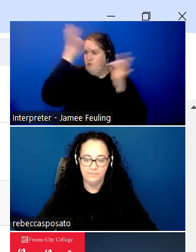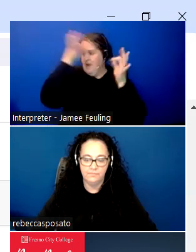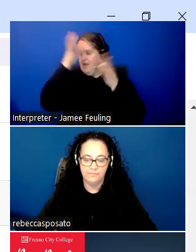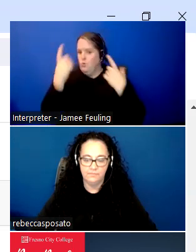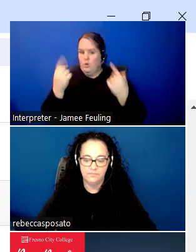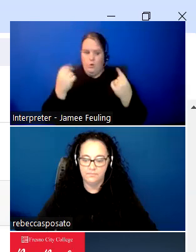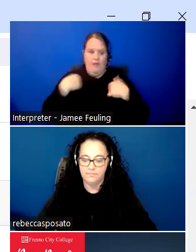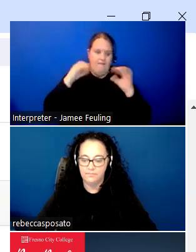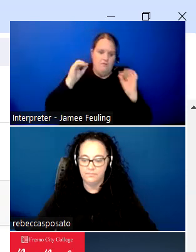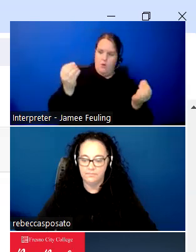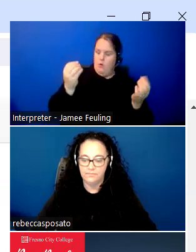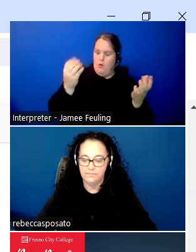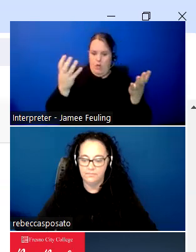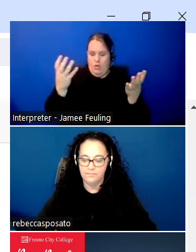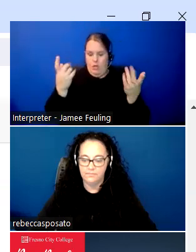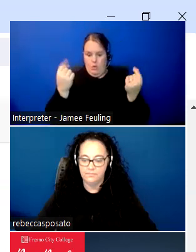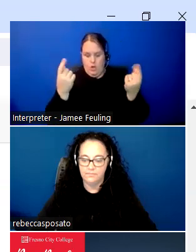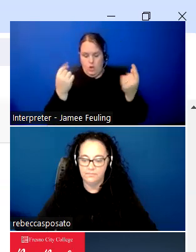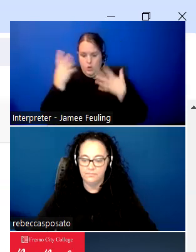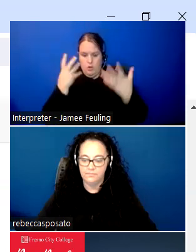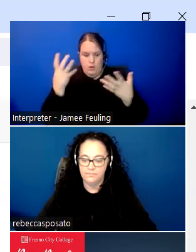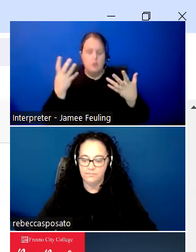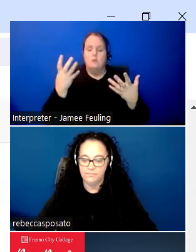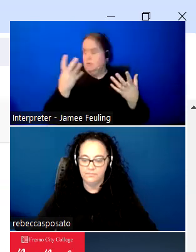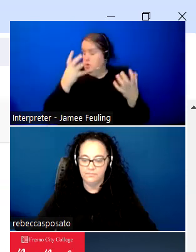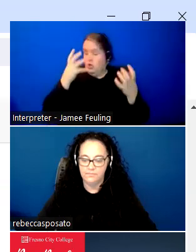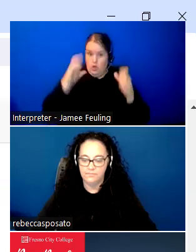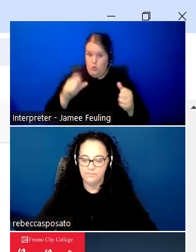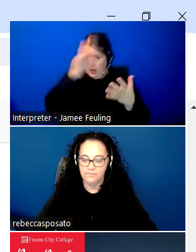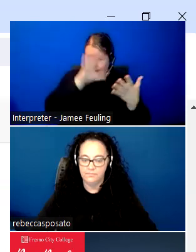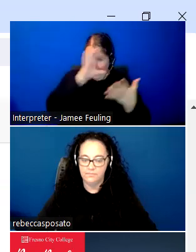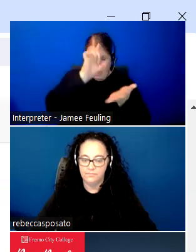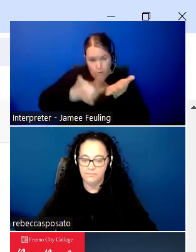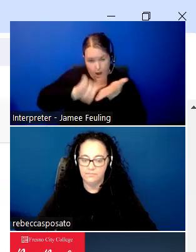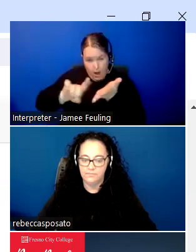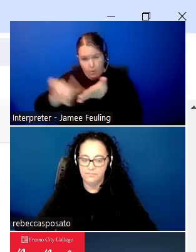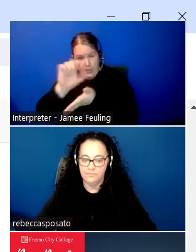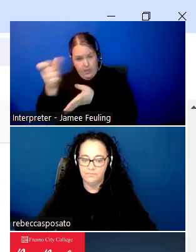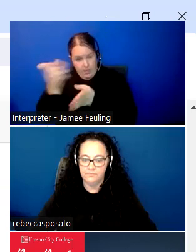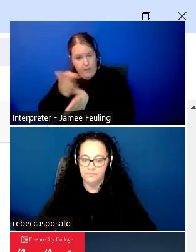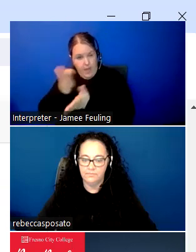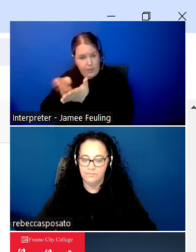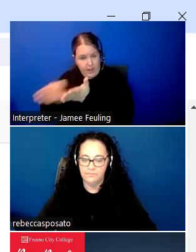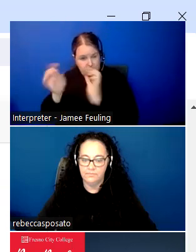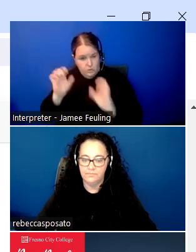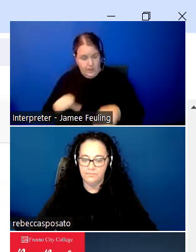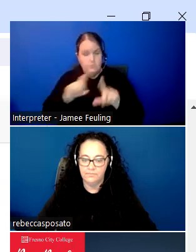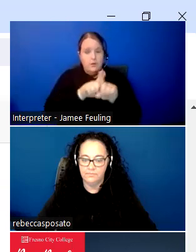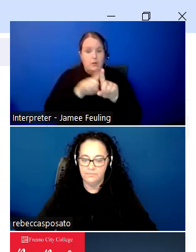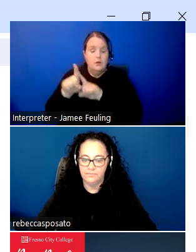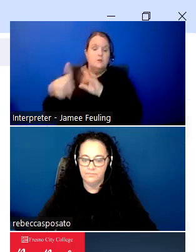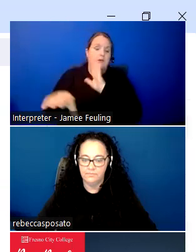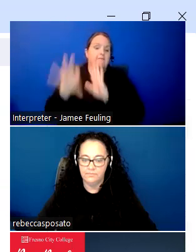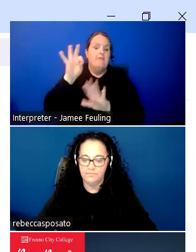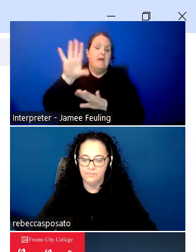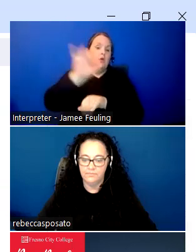have absolutely no idea what I want to do. Now you can browse these different pathways, but you can also hit find your